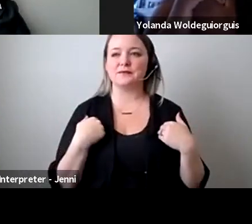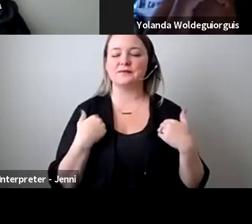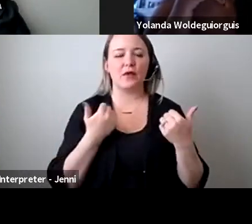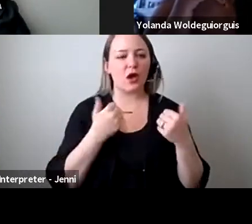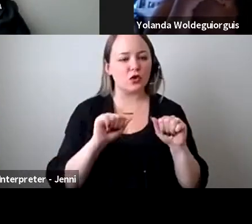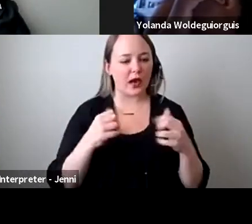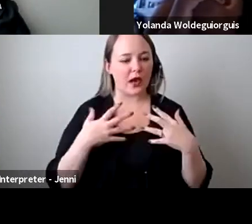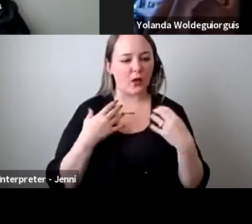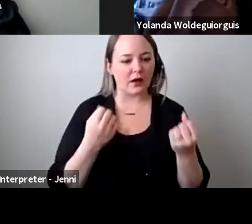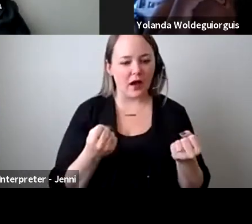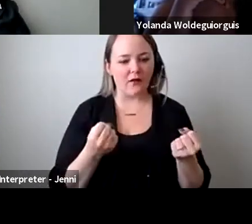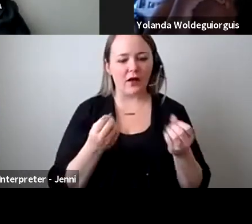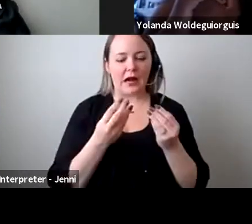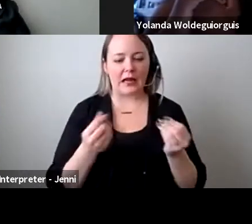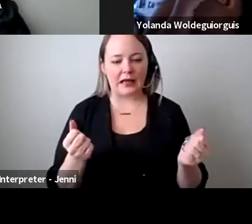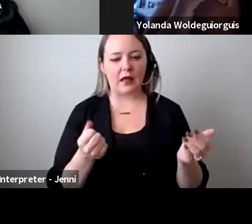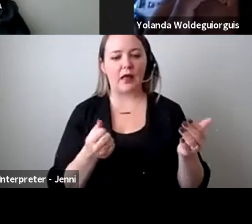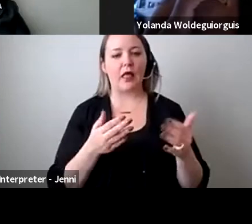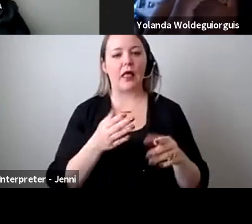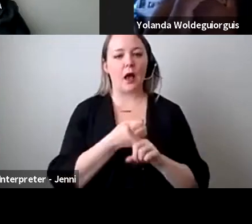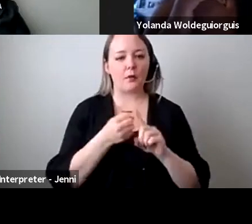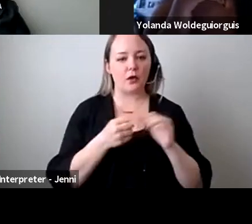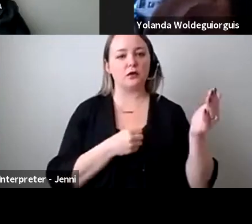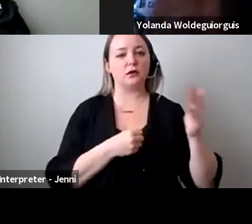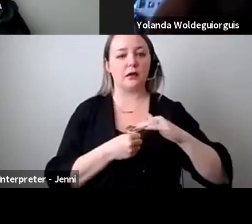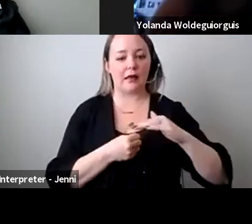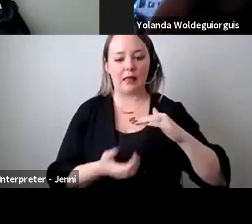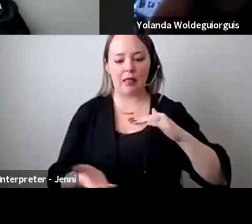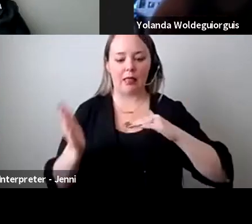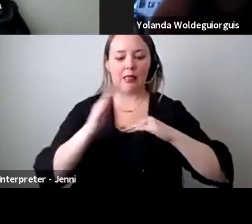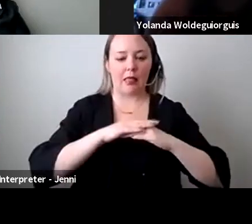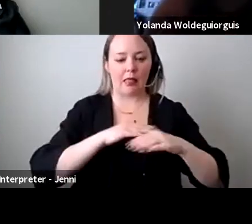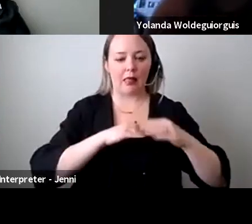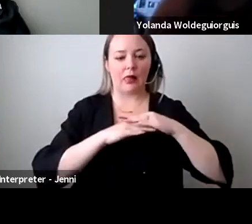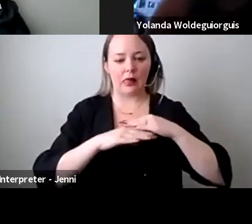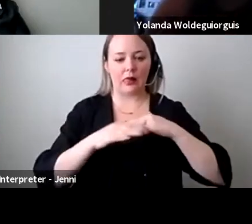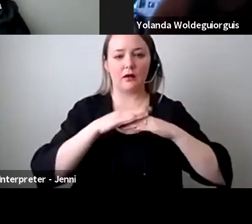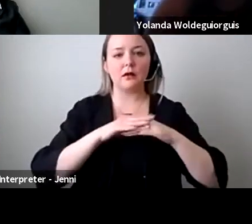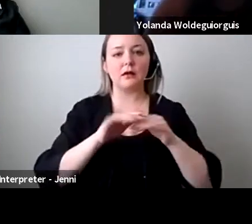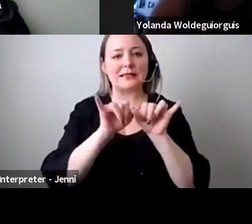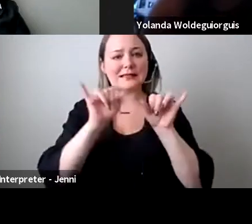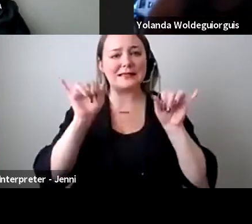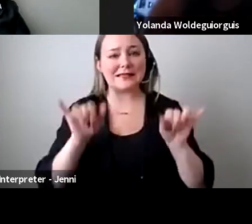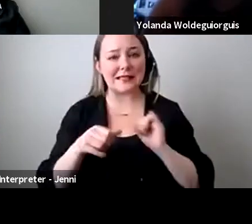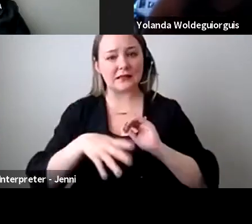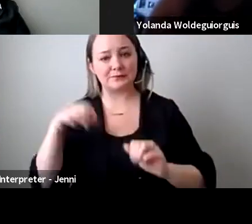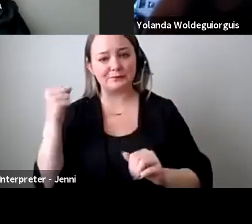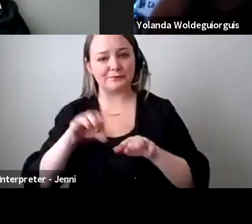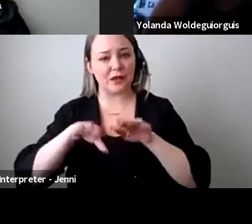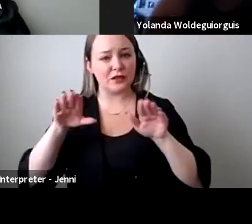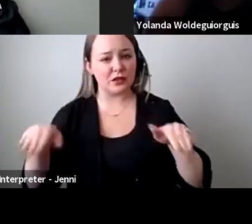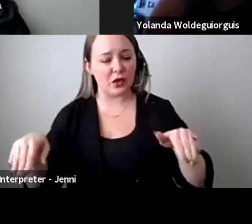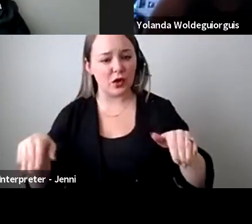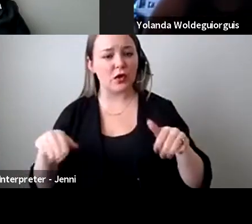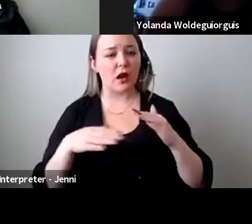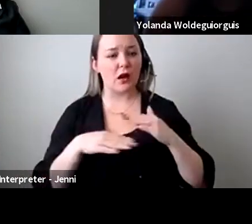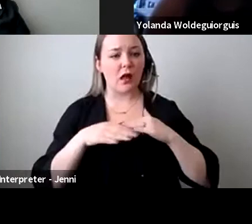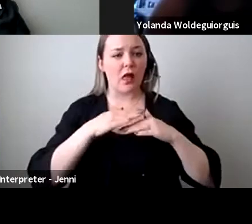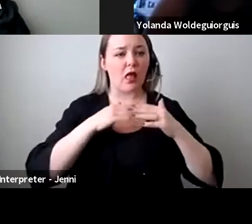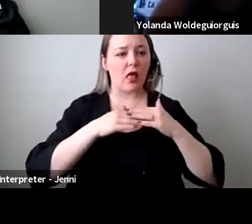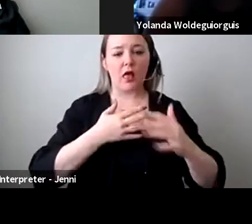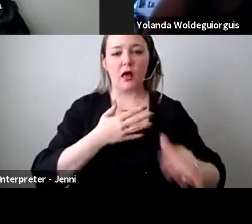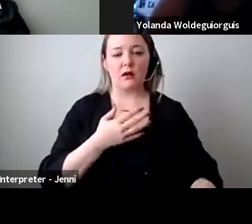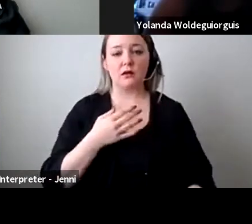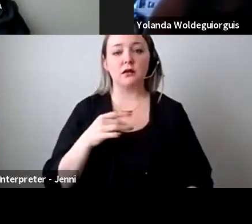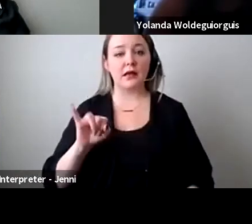and healing from being abused, now you have to face a system that takes your children. If we're afraid